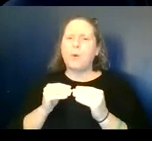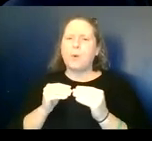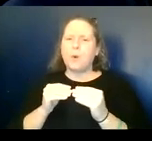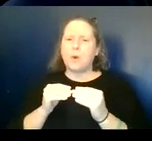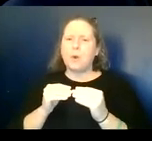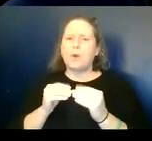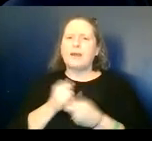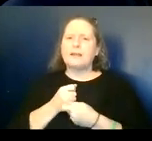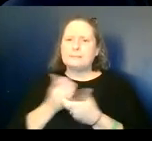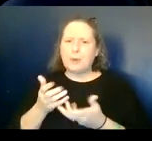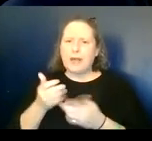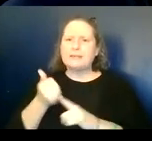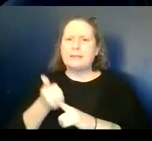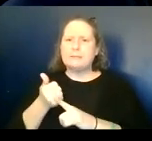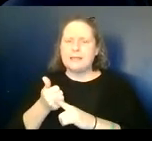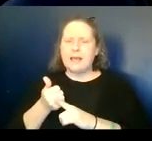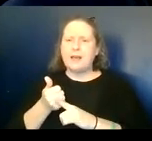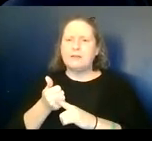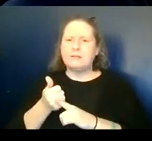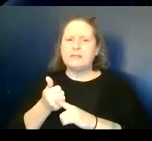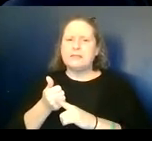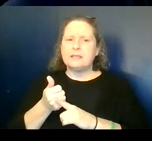expressions of their gender